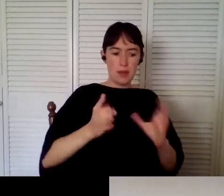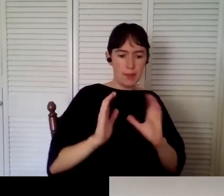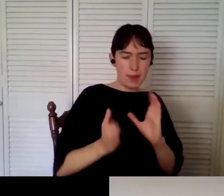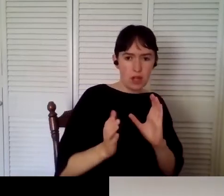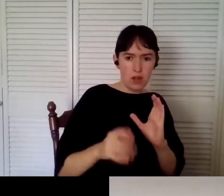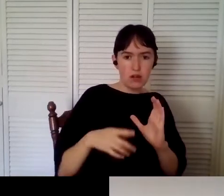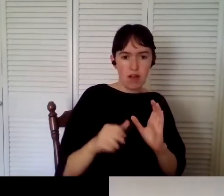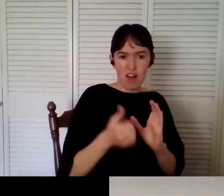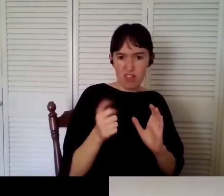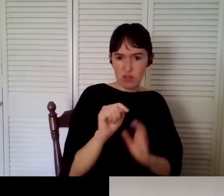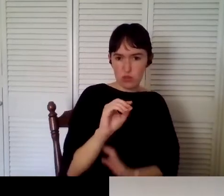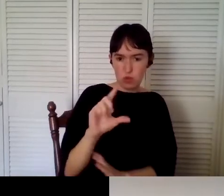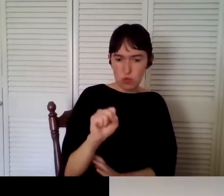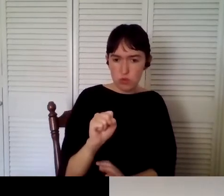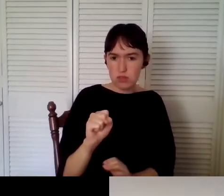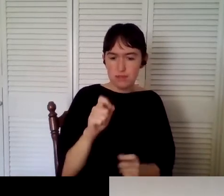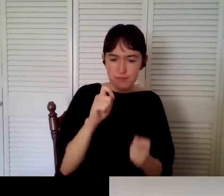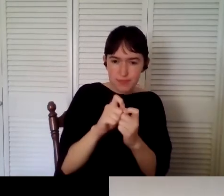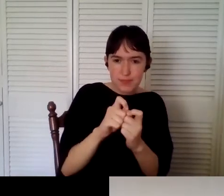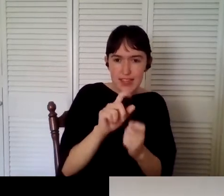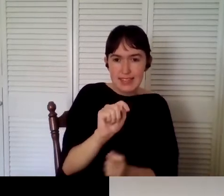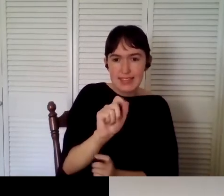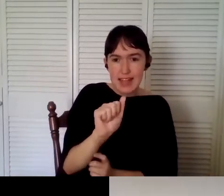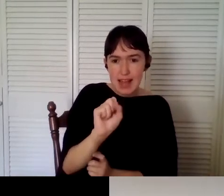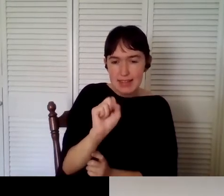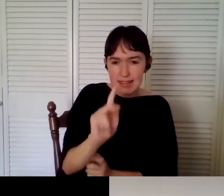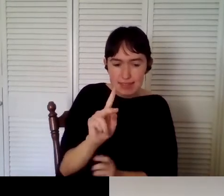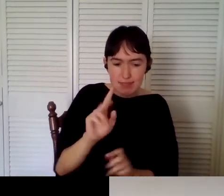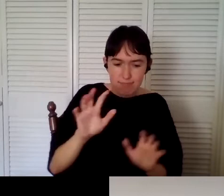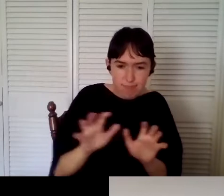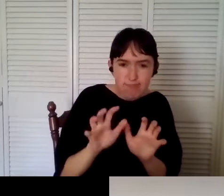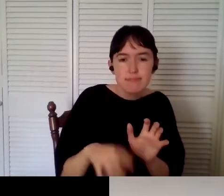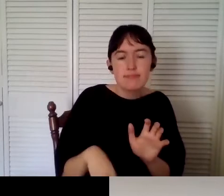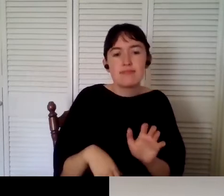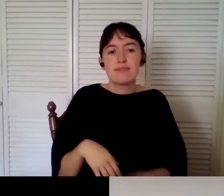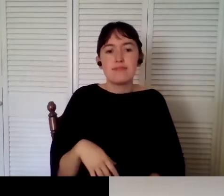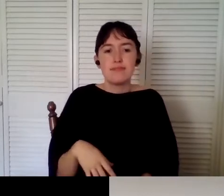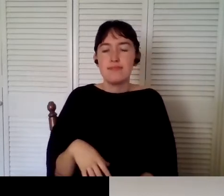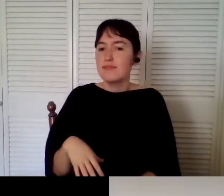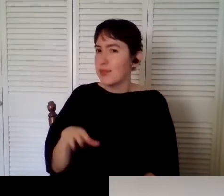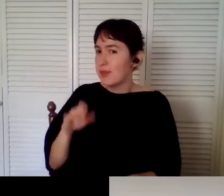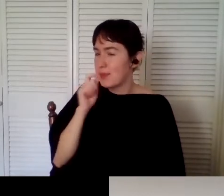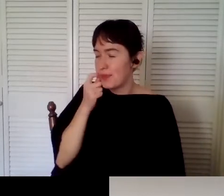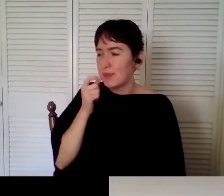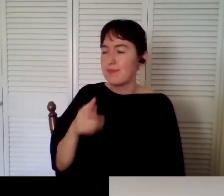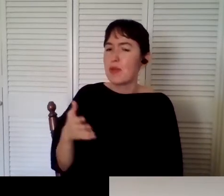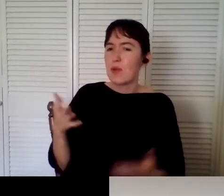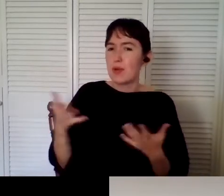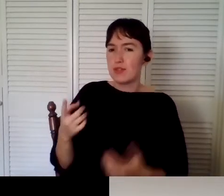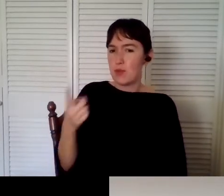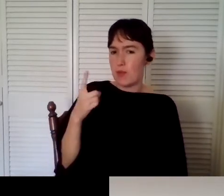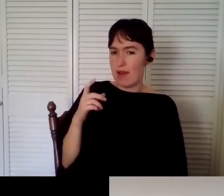task. That's very cool. So could you explain to us like what is one experiment that you've done and